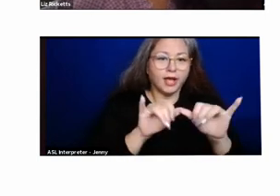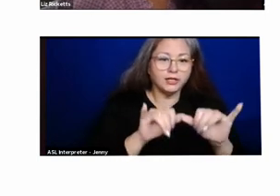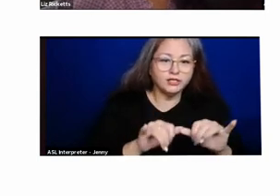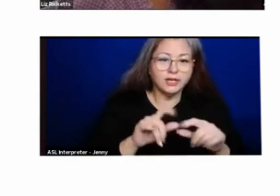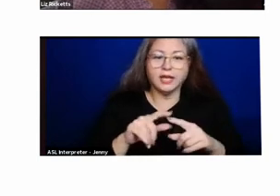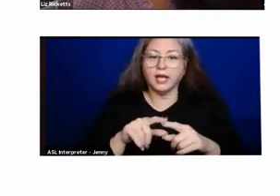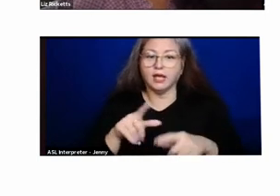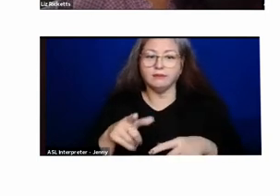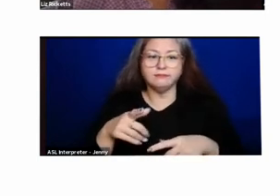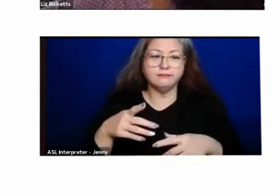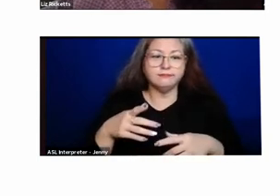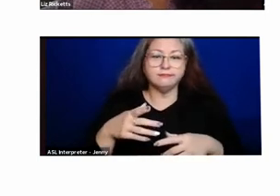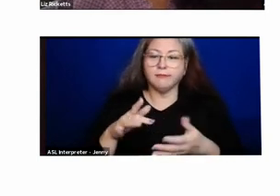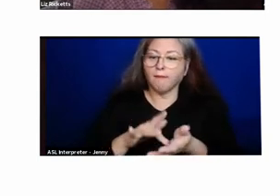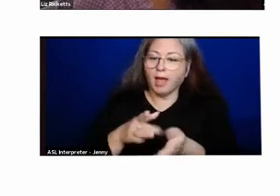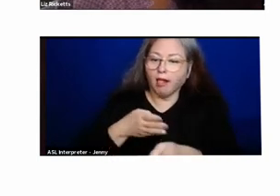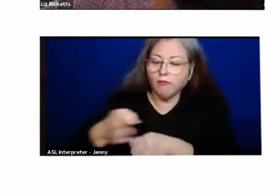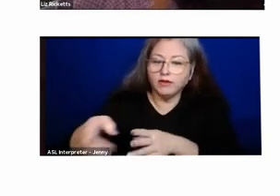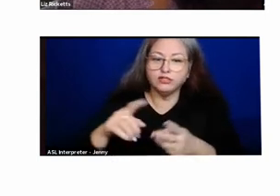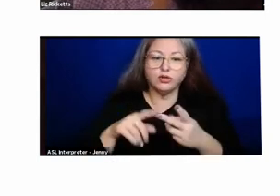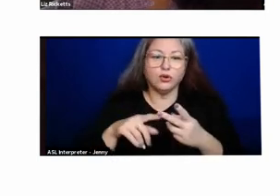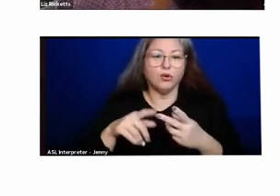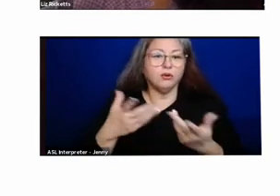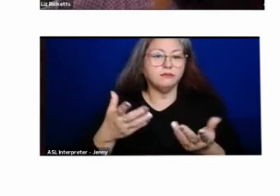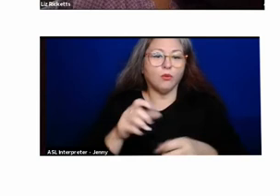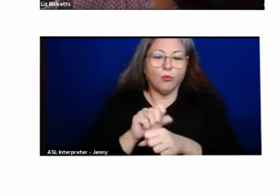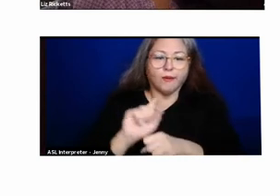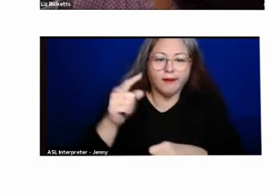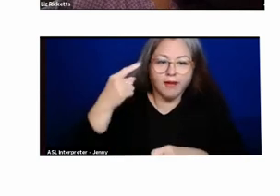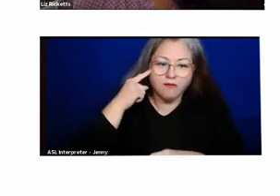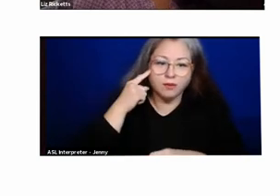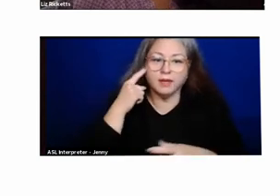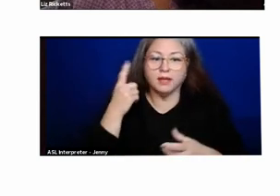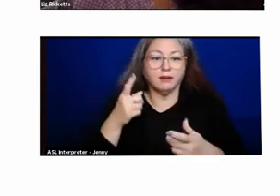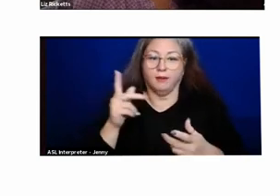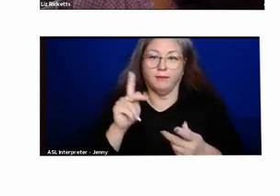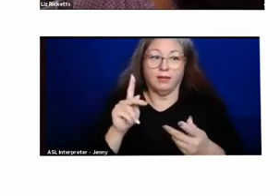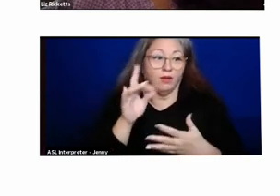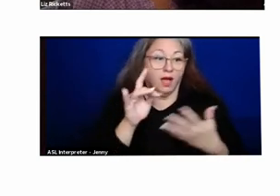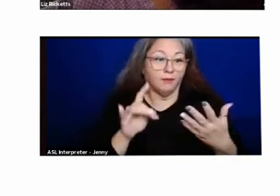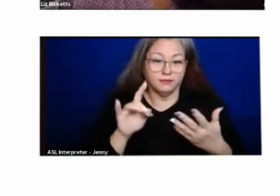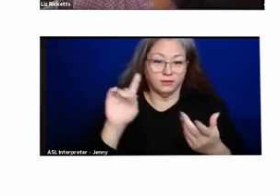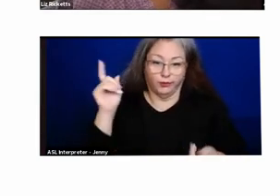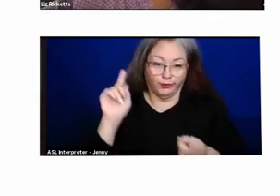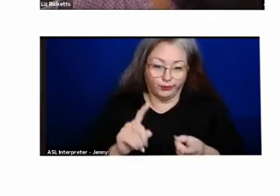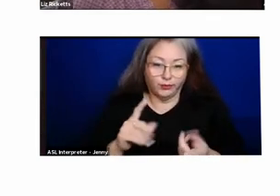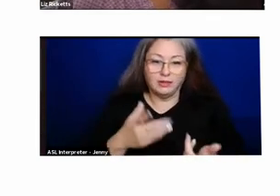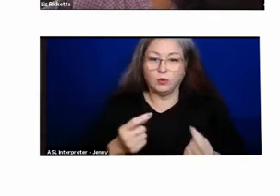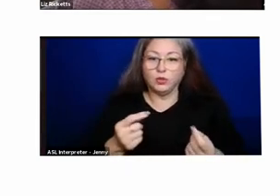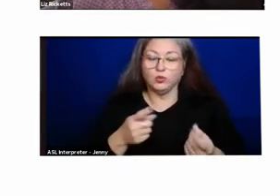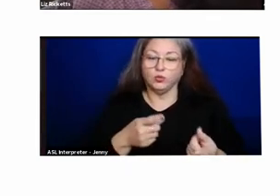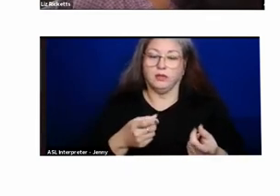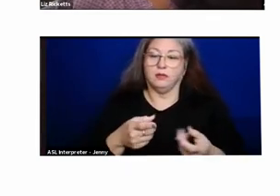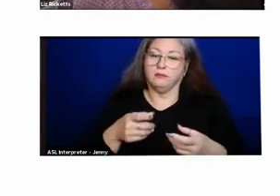healthcare professionals, and public sector employees. Without many other options, many of these people found a way to survive by selling